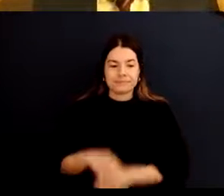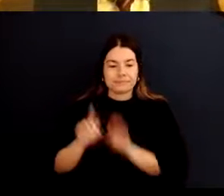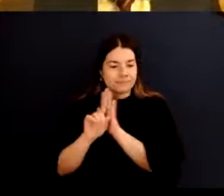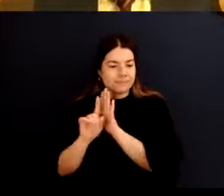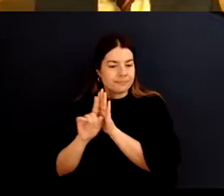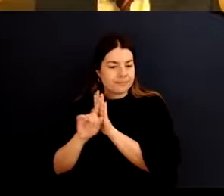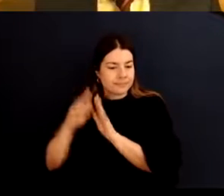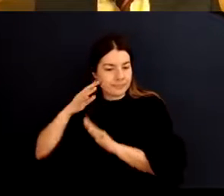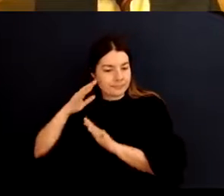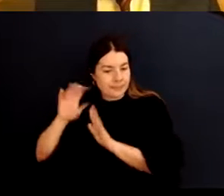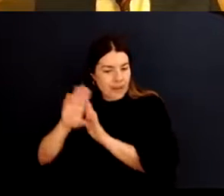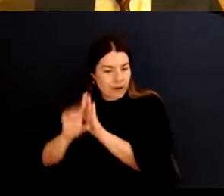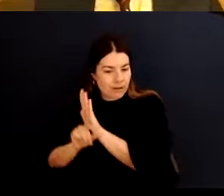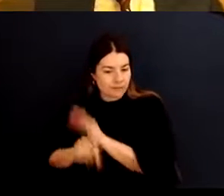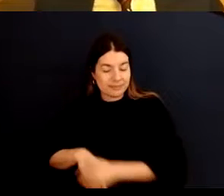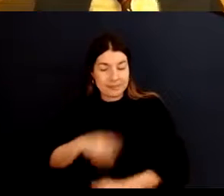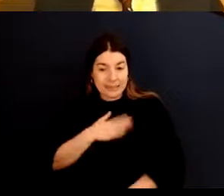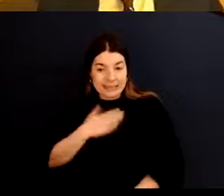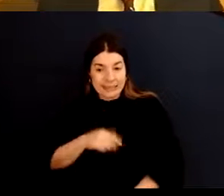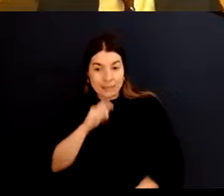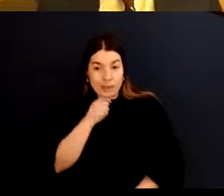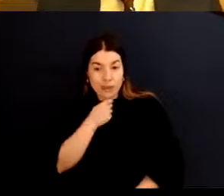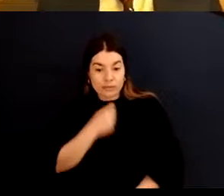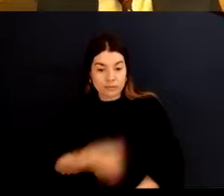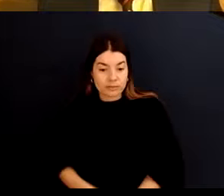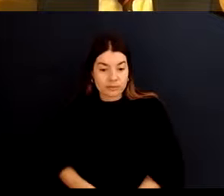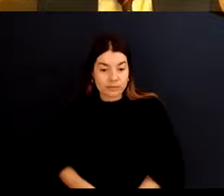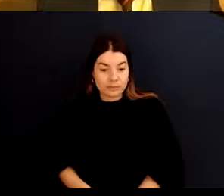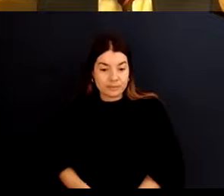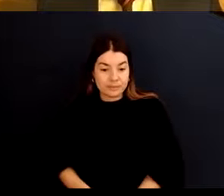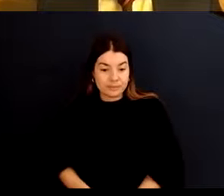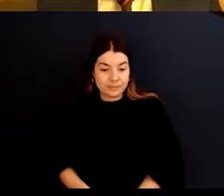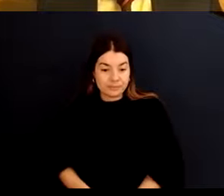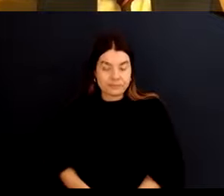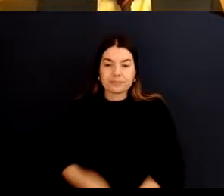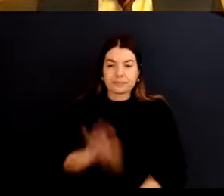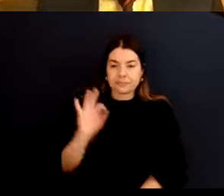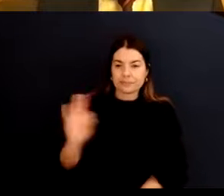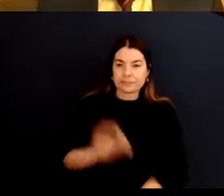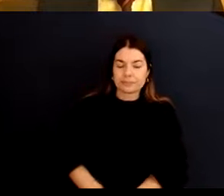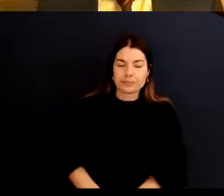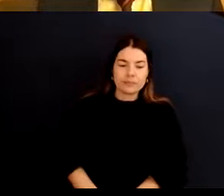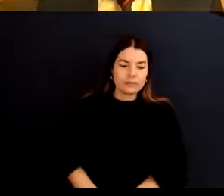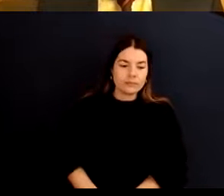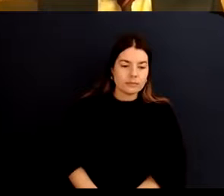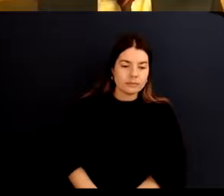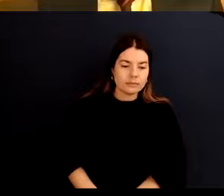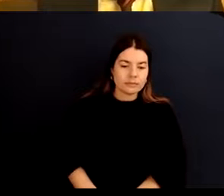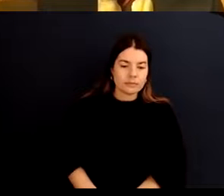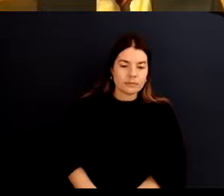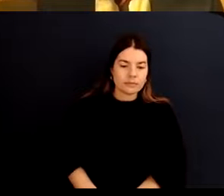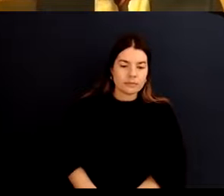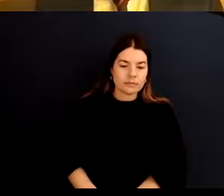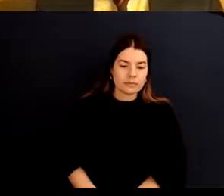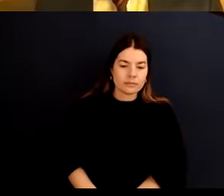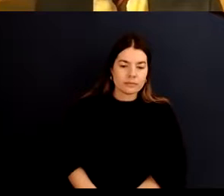Okay, back on mute. Michael, back on mute. Got it. Okay. Okay, who's